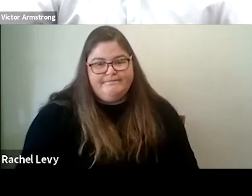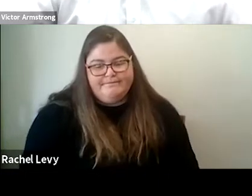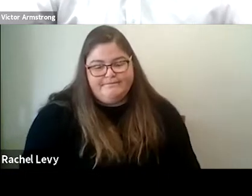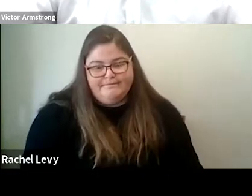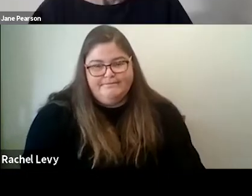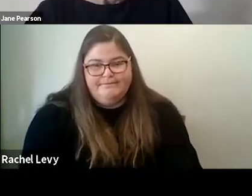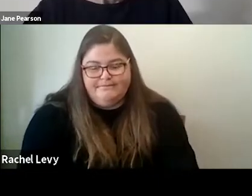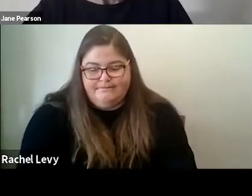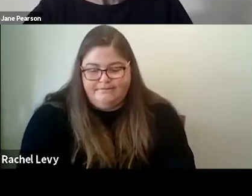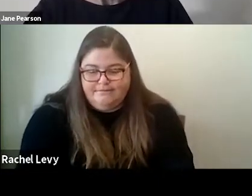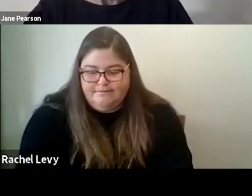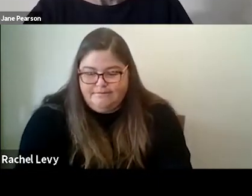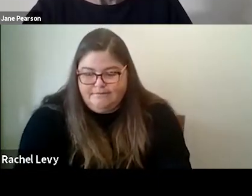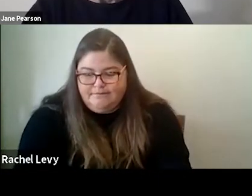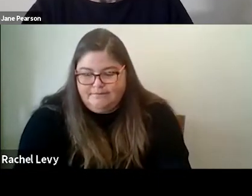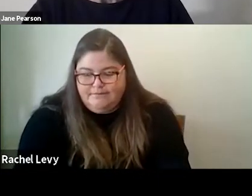Thank you, Vic.